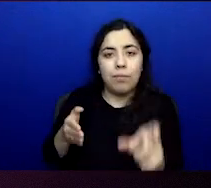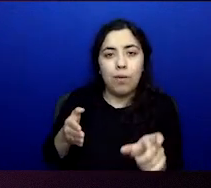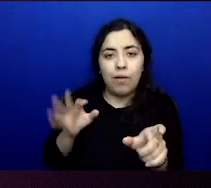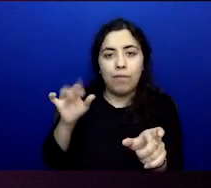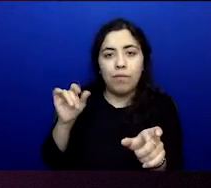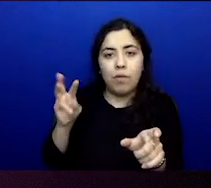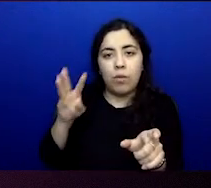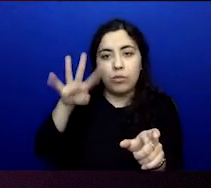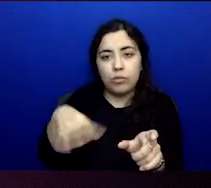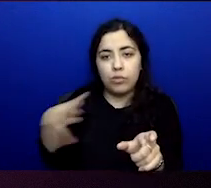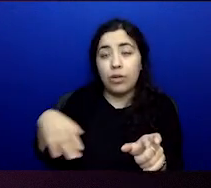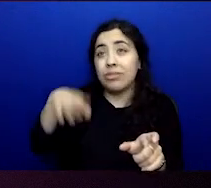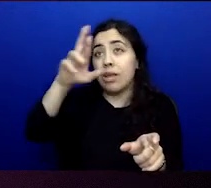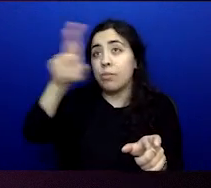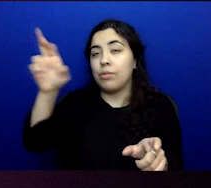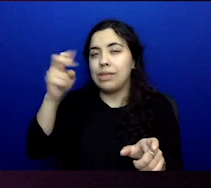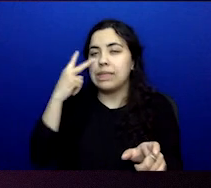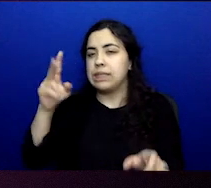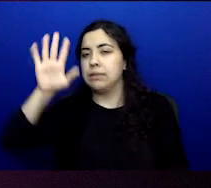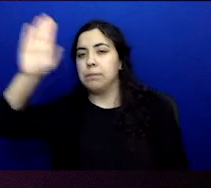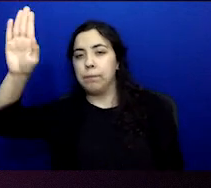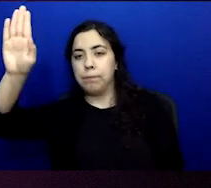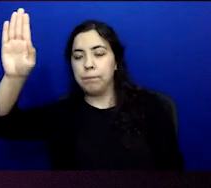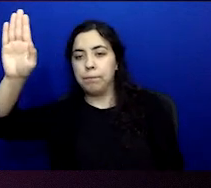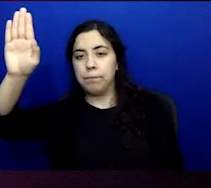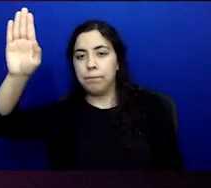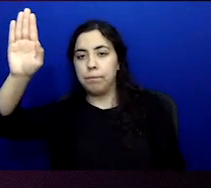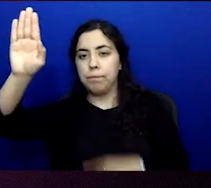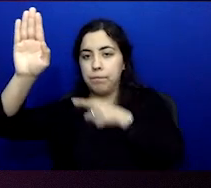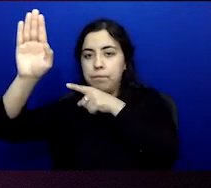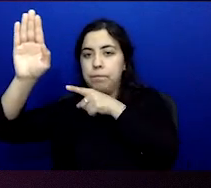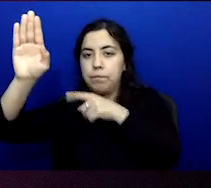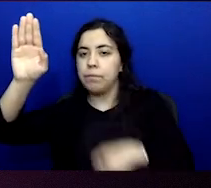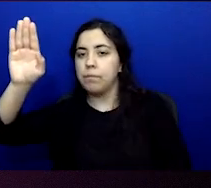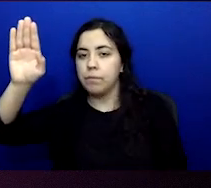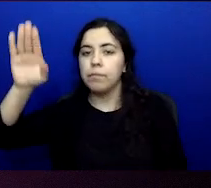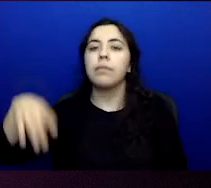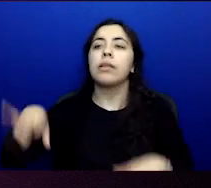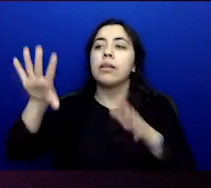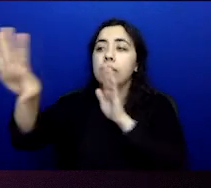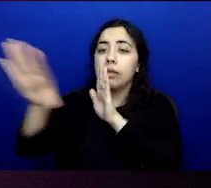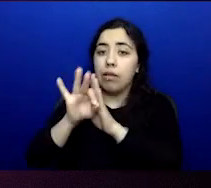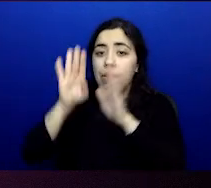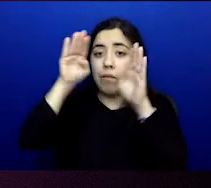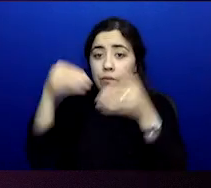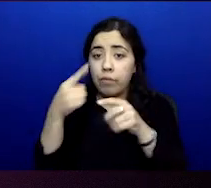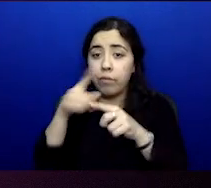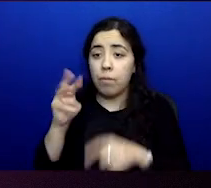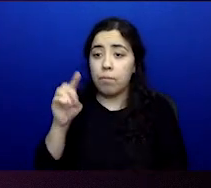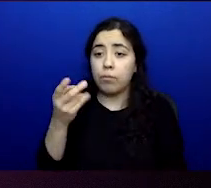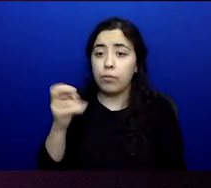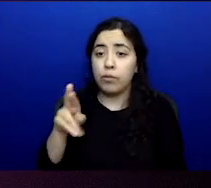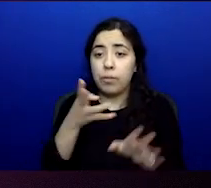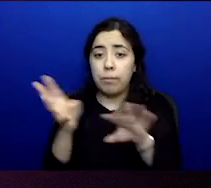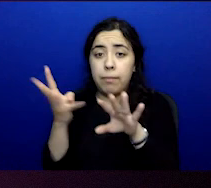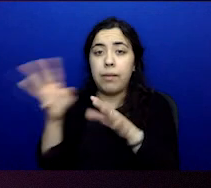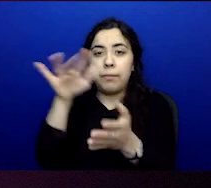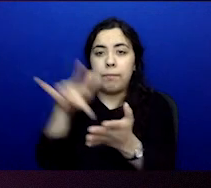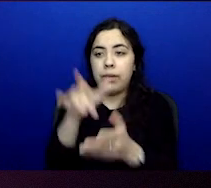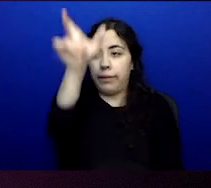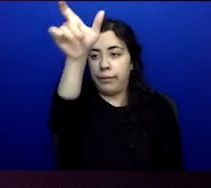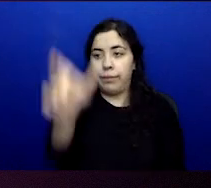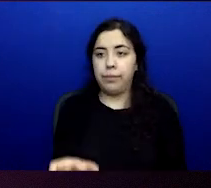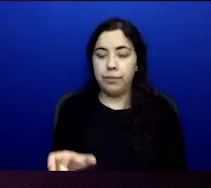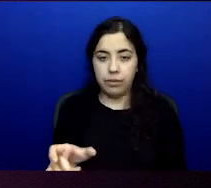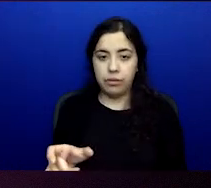corner. So on having selected a focus on a modular pipeline, as what you see in the middle one,